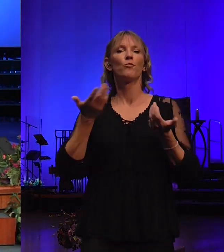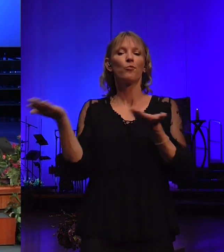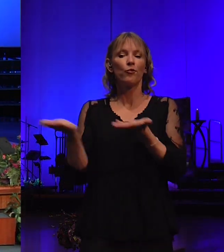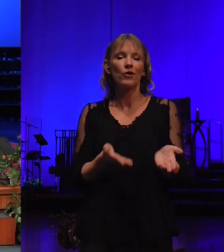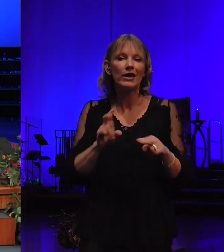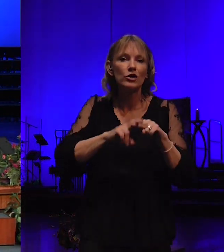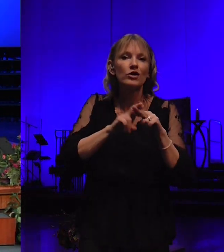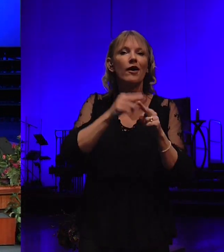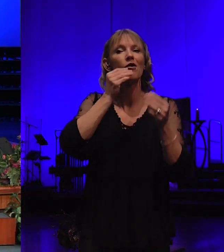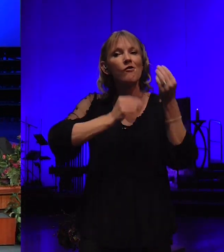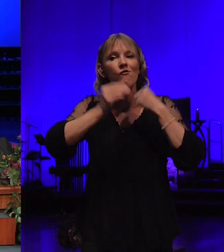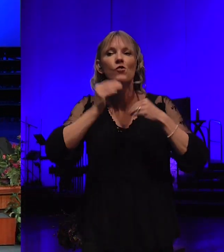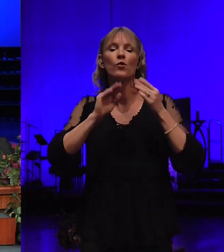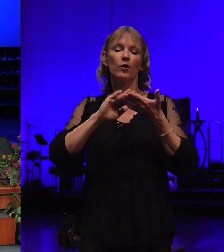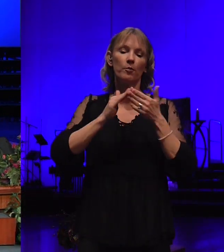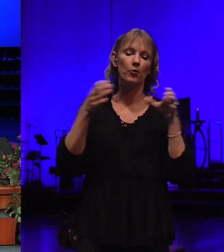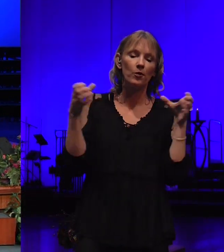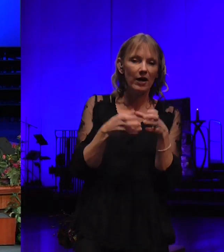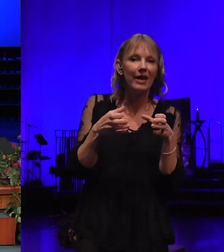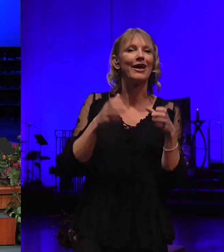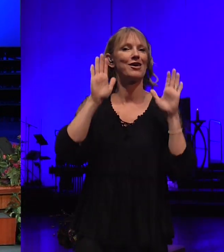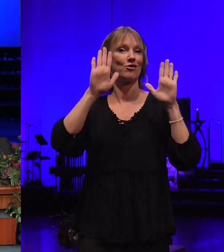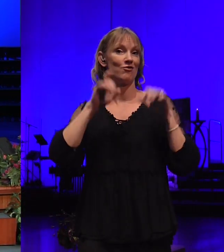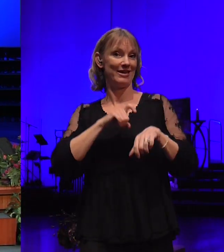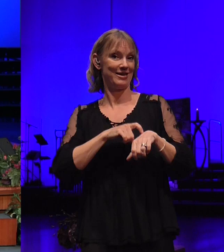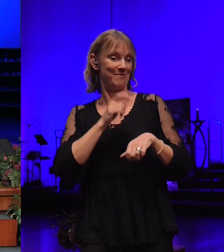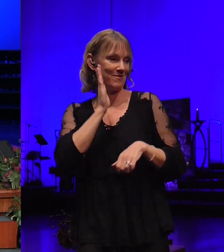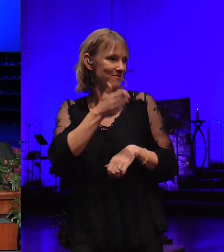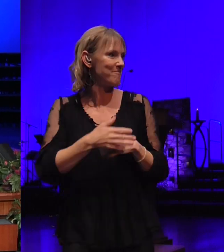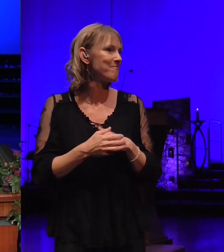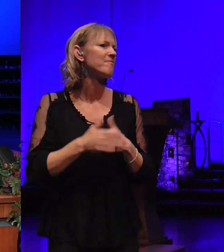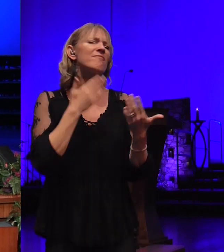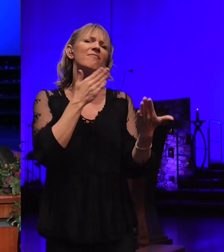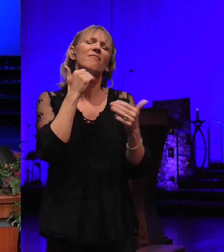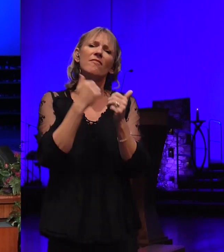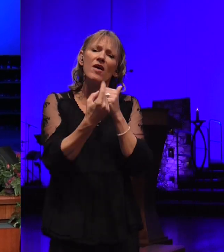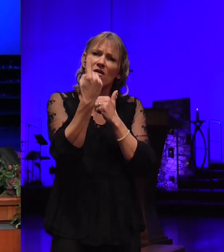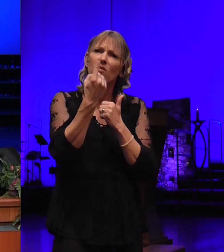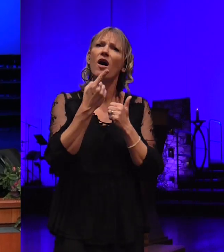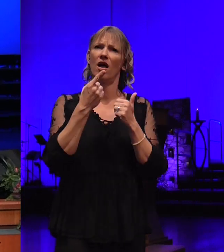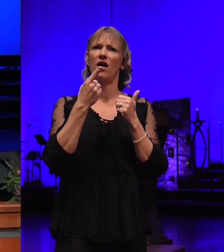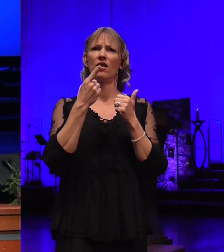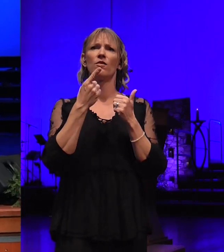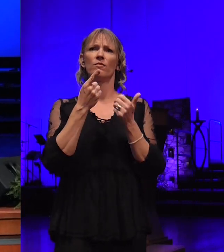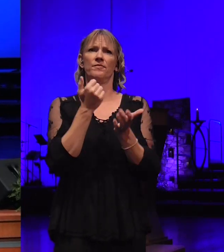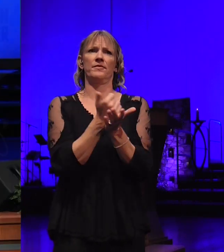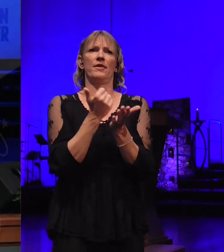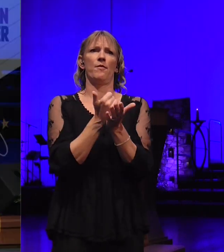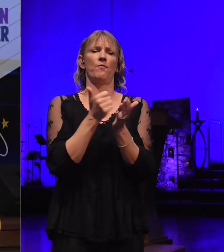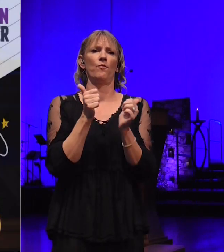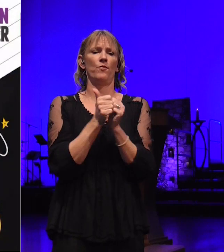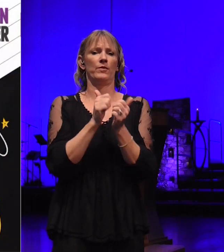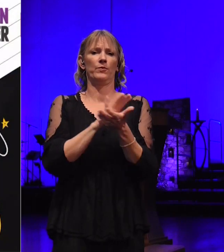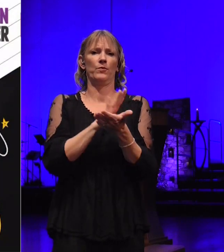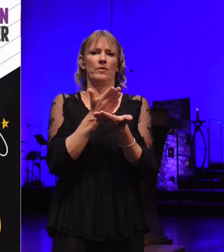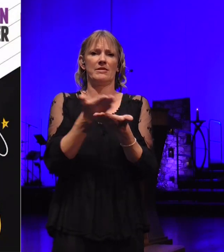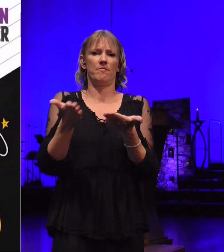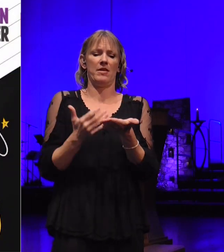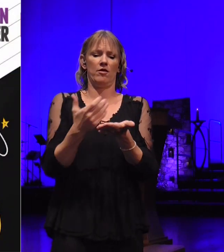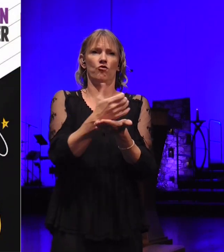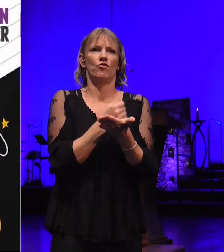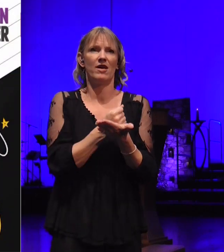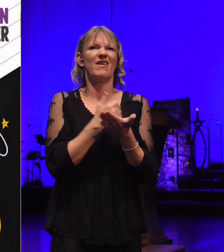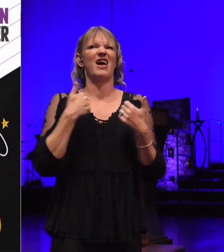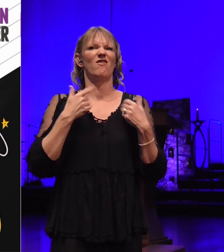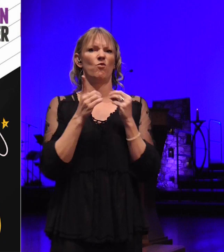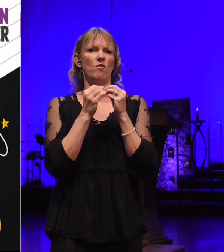some community, and a great time. Thanks to everyone who's contributed to our school supply drive. We have one more